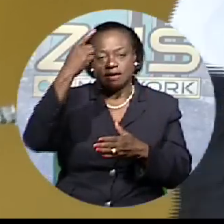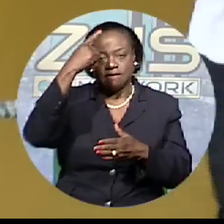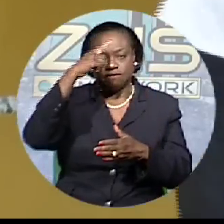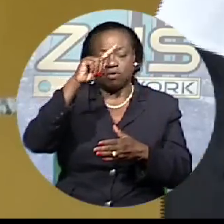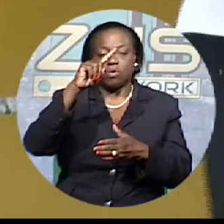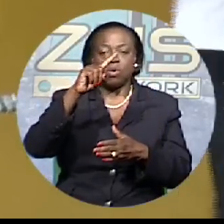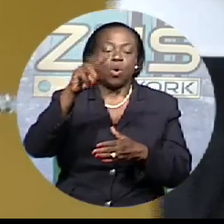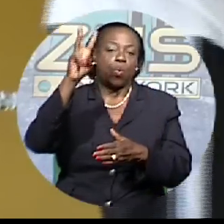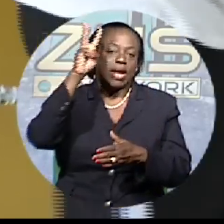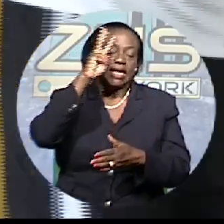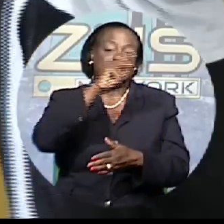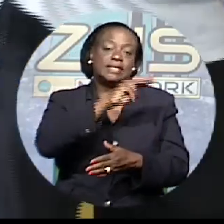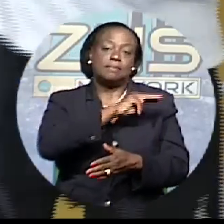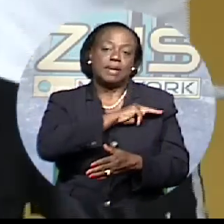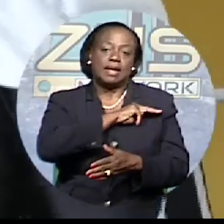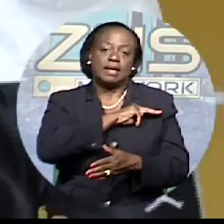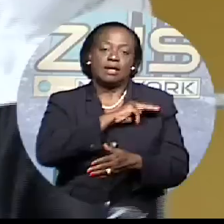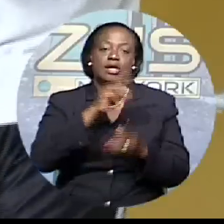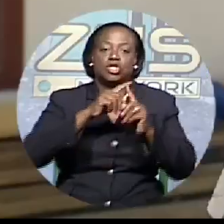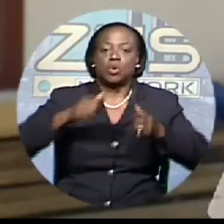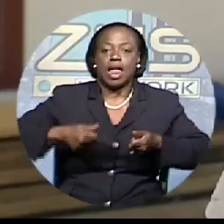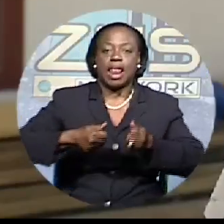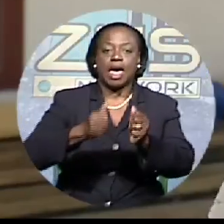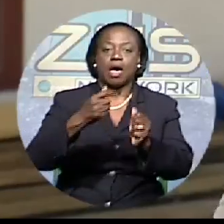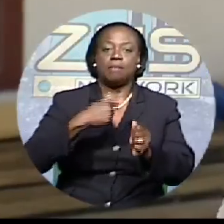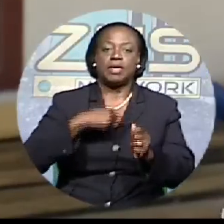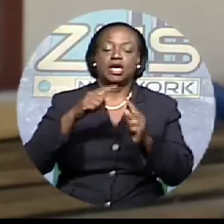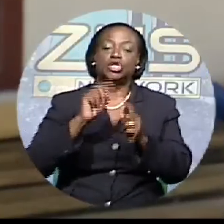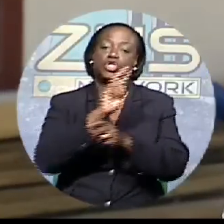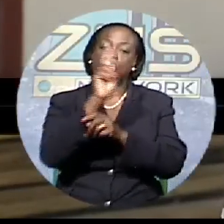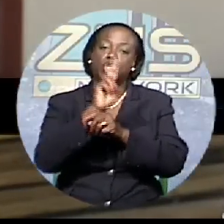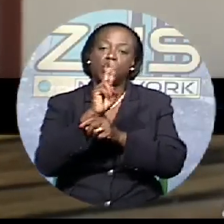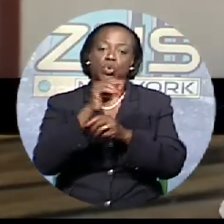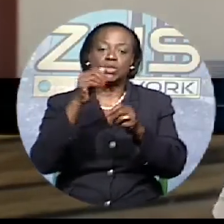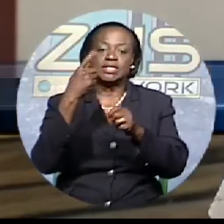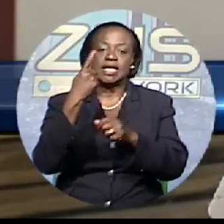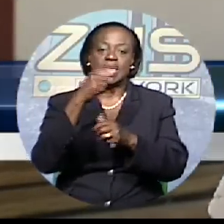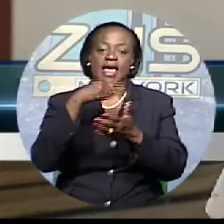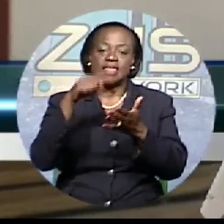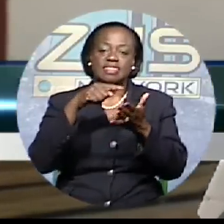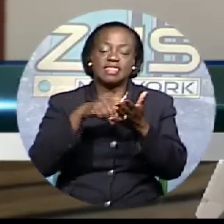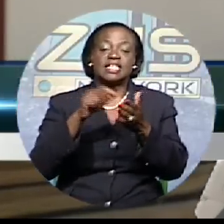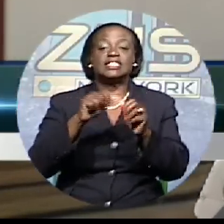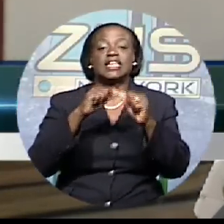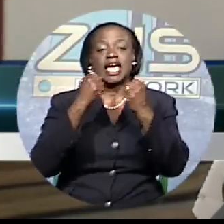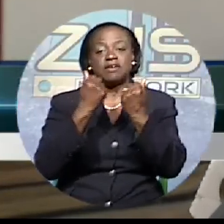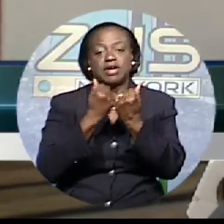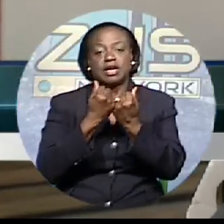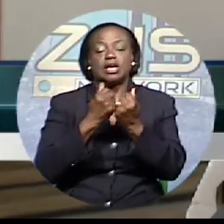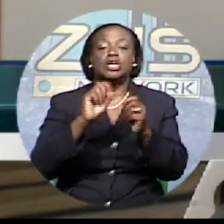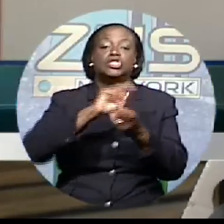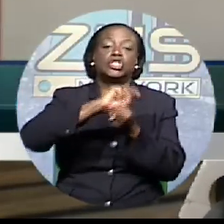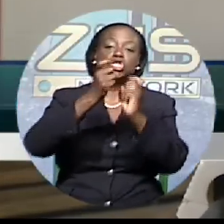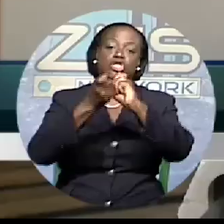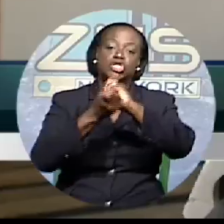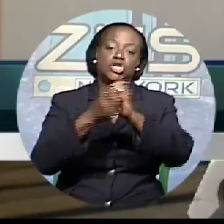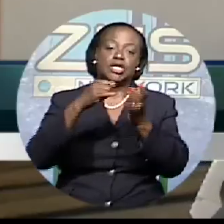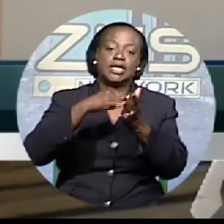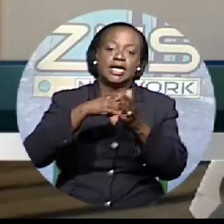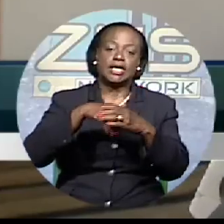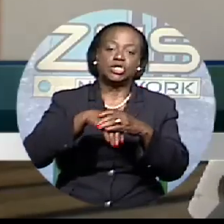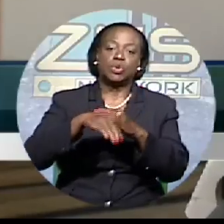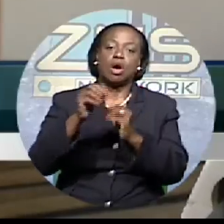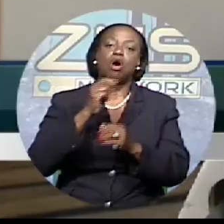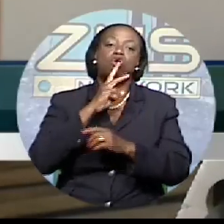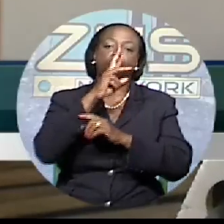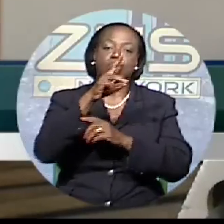president, you know, for allowing me to use this facility and, you know, turn it into what it should be into, a real boxing gym, and hopefully we could get it to the point where we